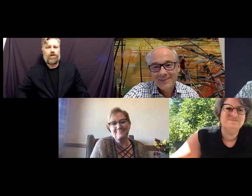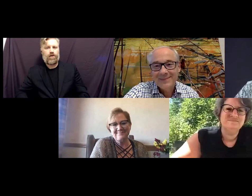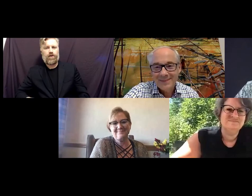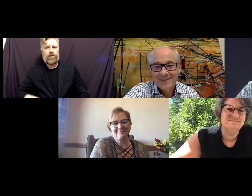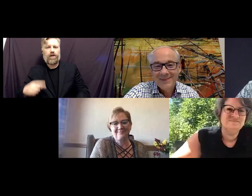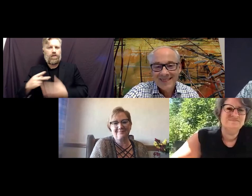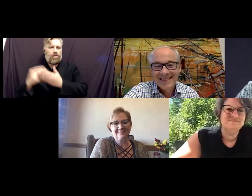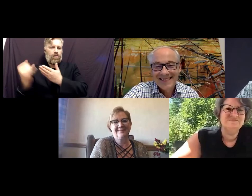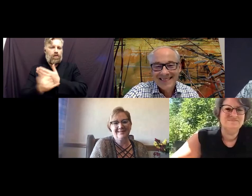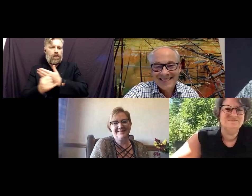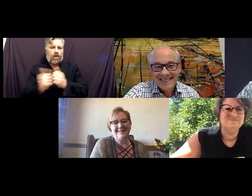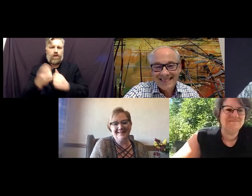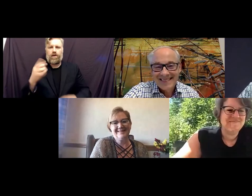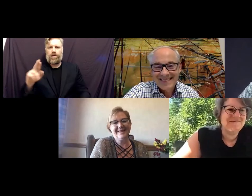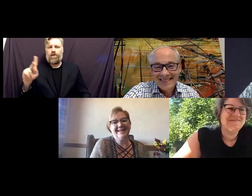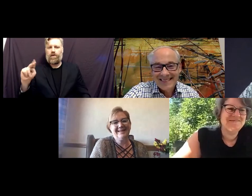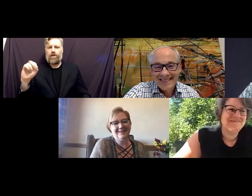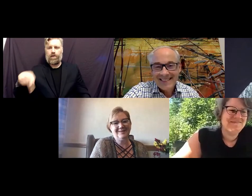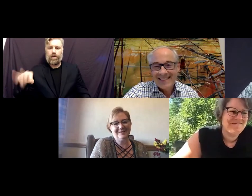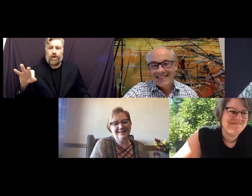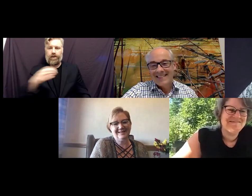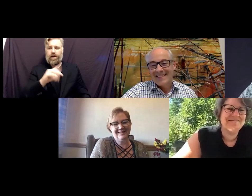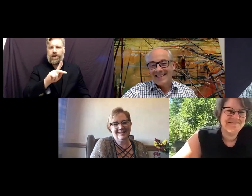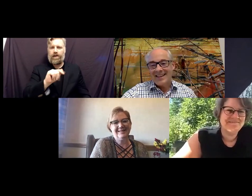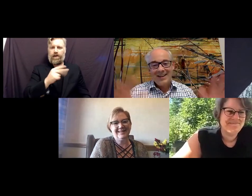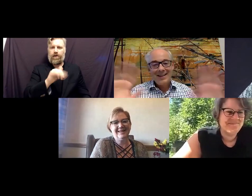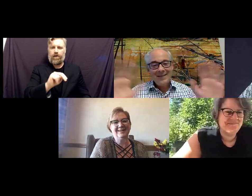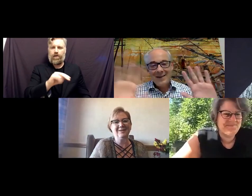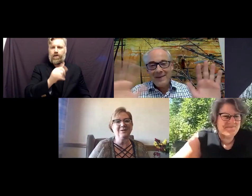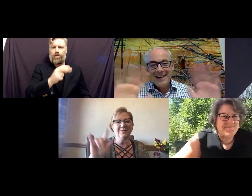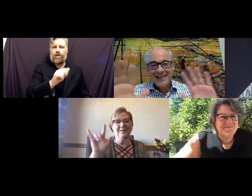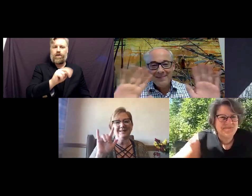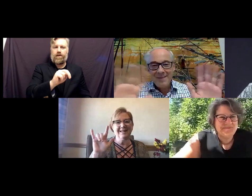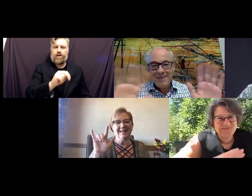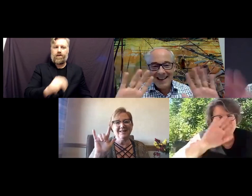and Dr. Catherine Johnson. So thank you so much, Martin. All the very